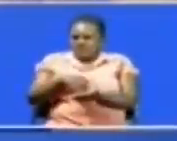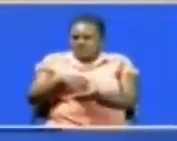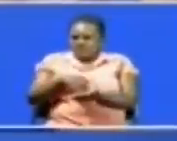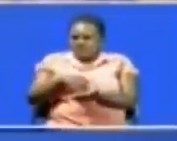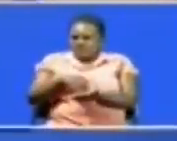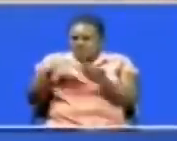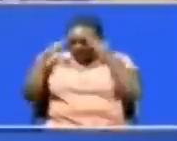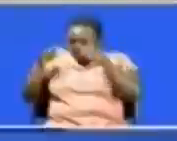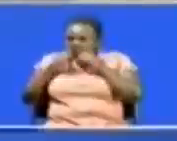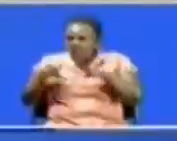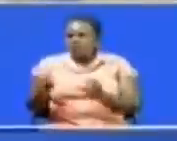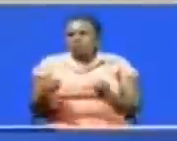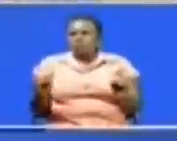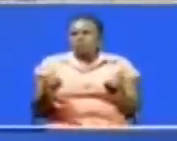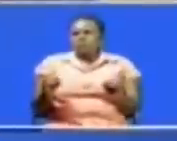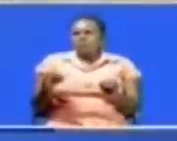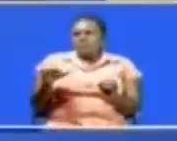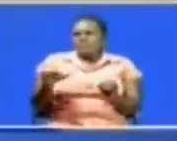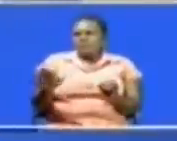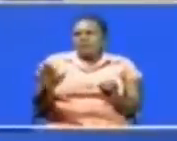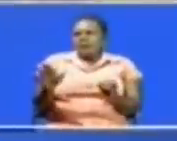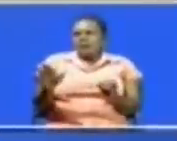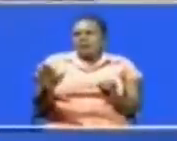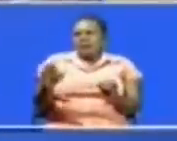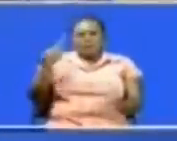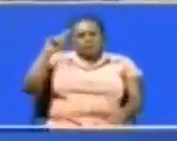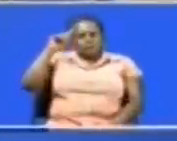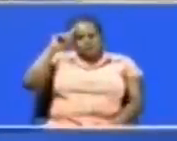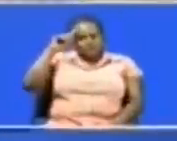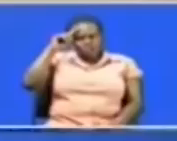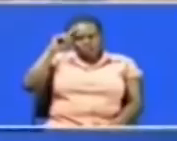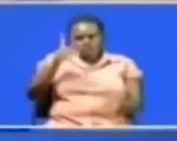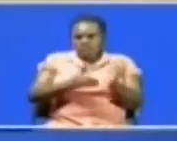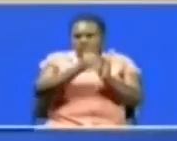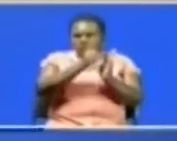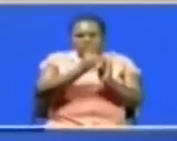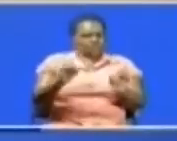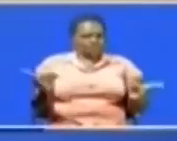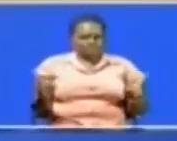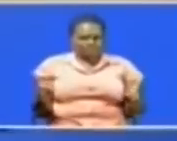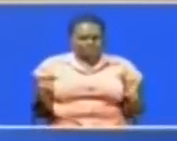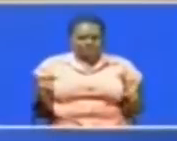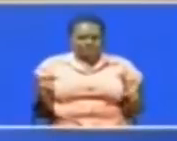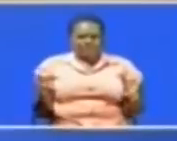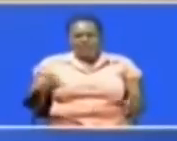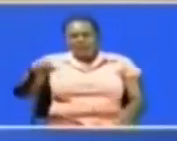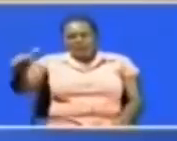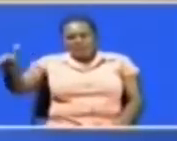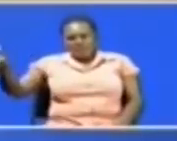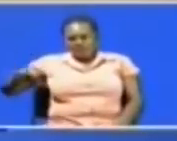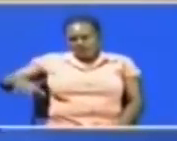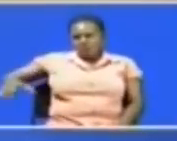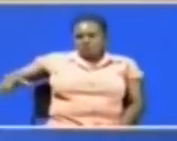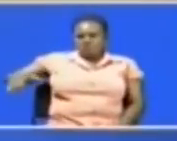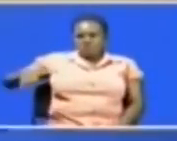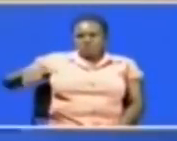at devolution, because that has not been their source of development per se in the past. In other counties where